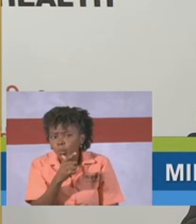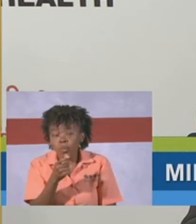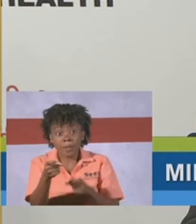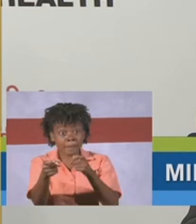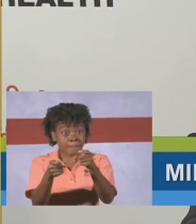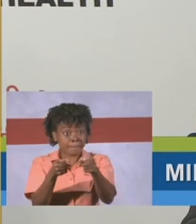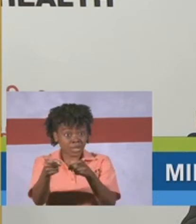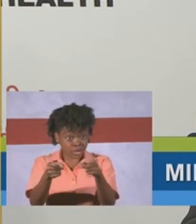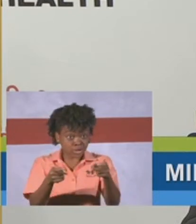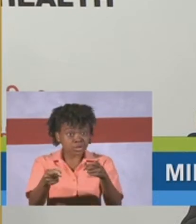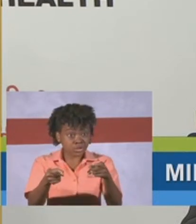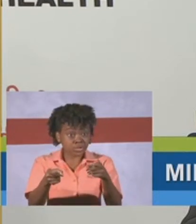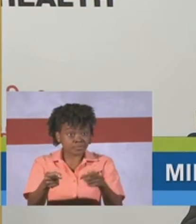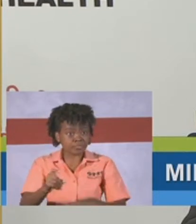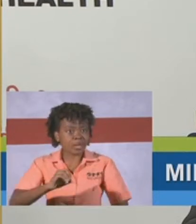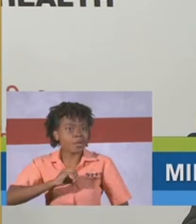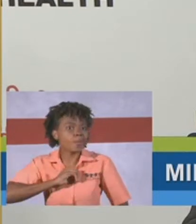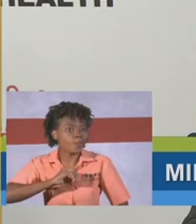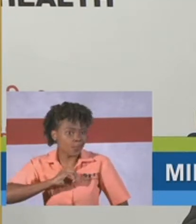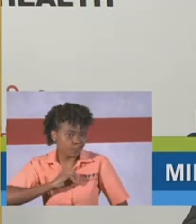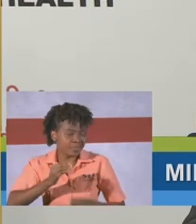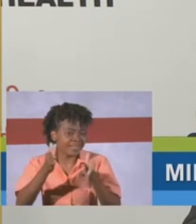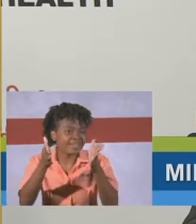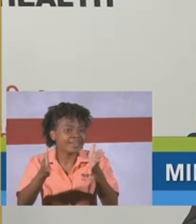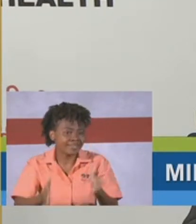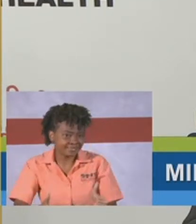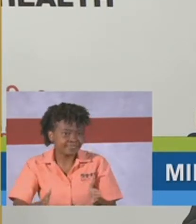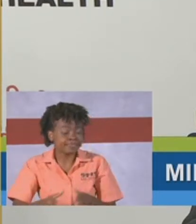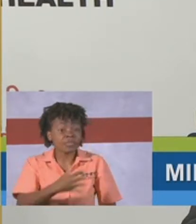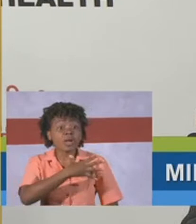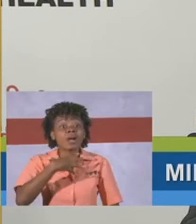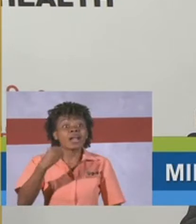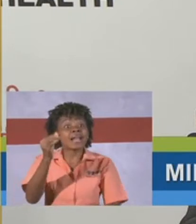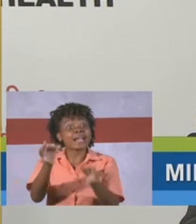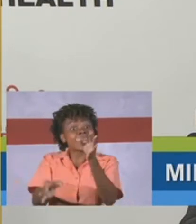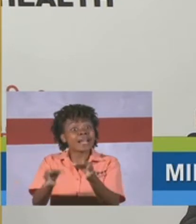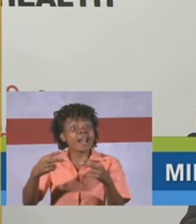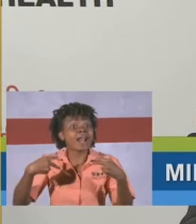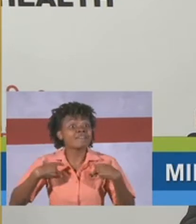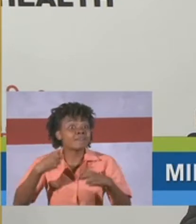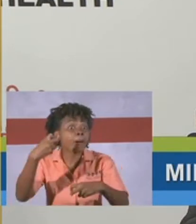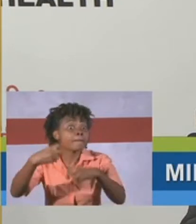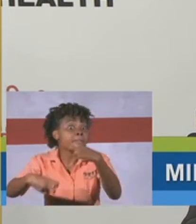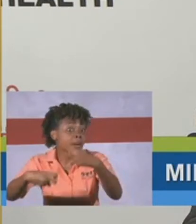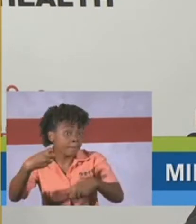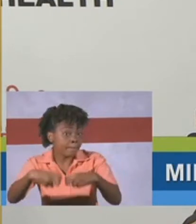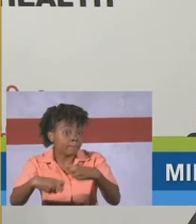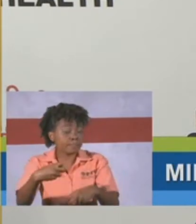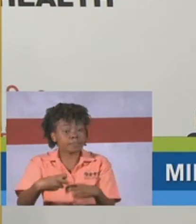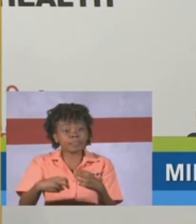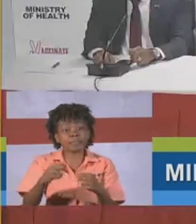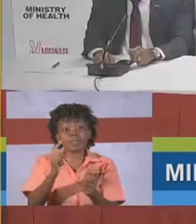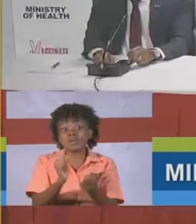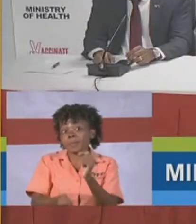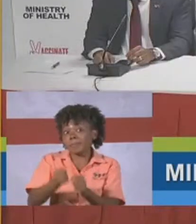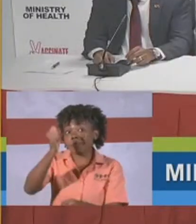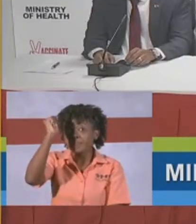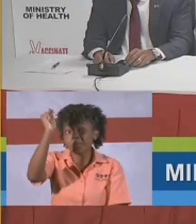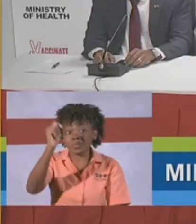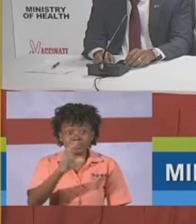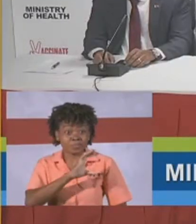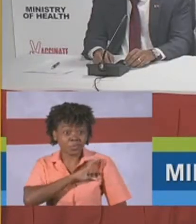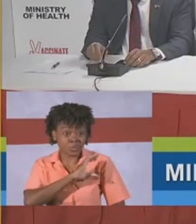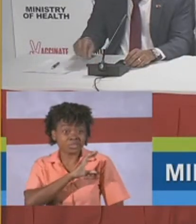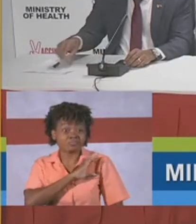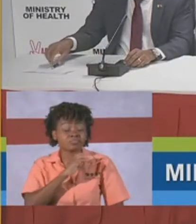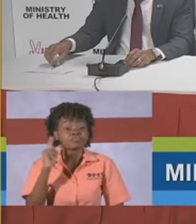implementation for any breaches lies with the TTPS. Thank you very much. Thank you, Minister, and